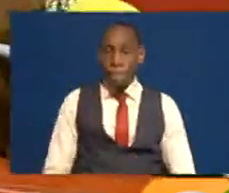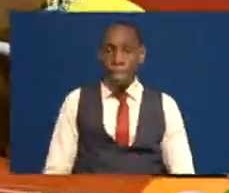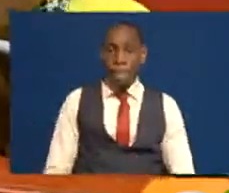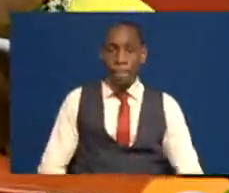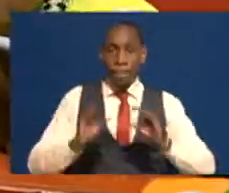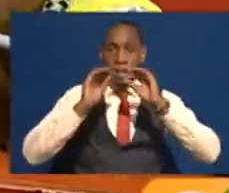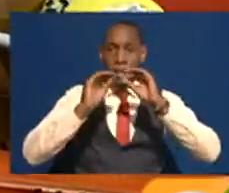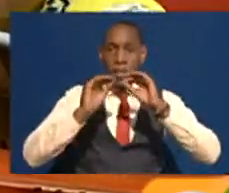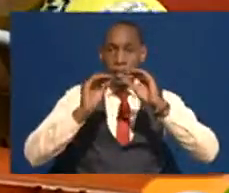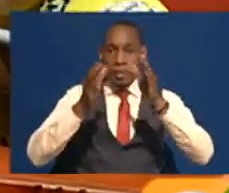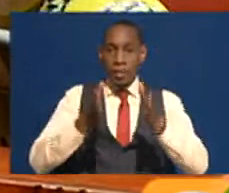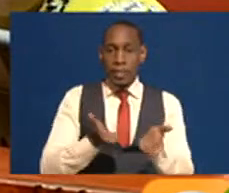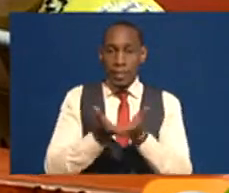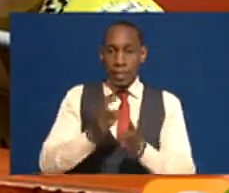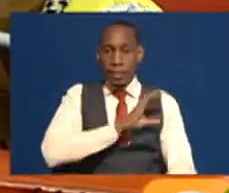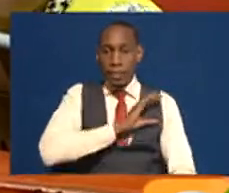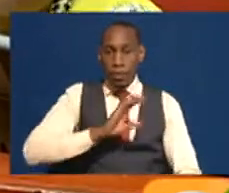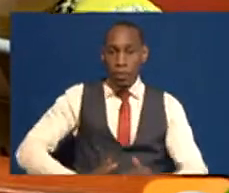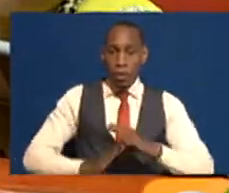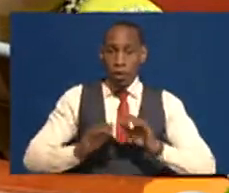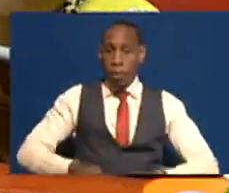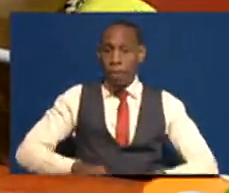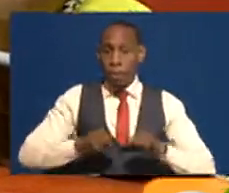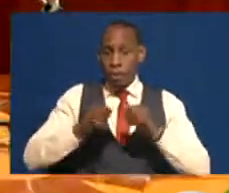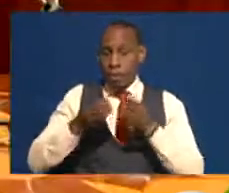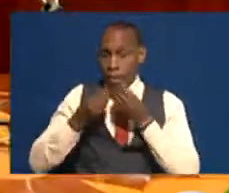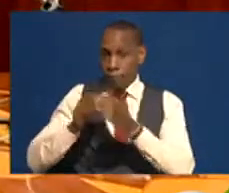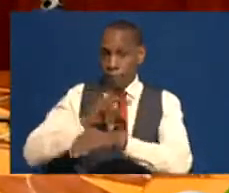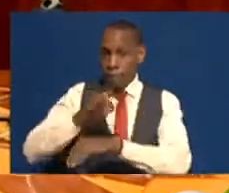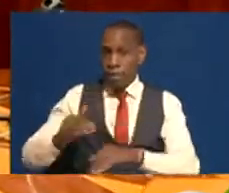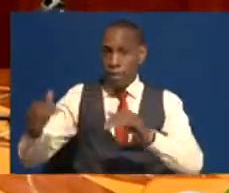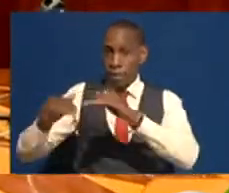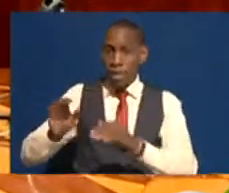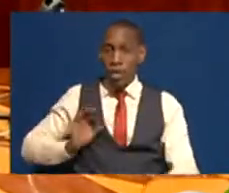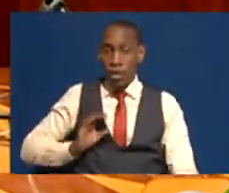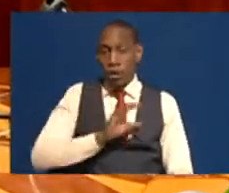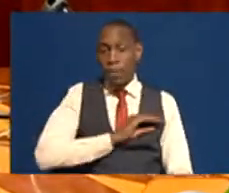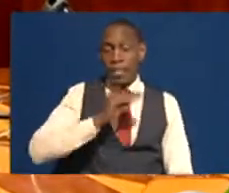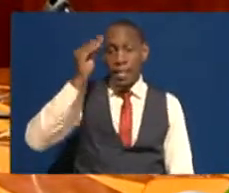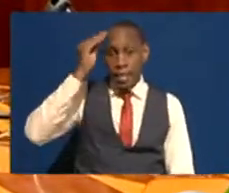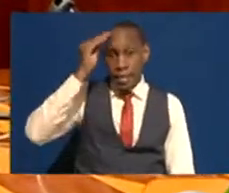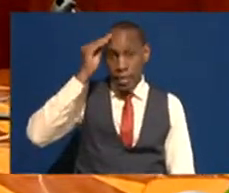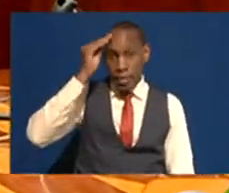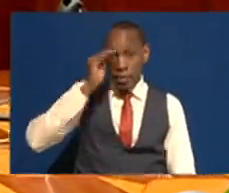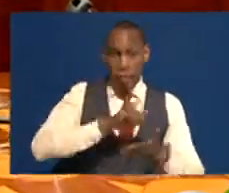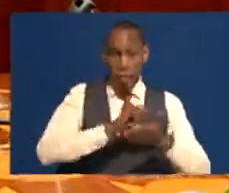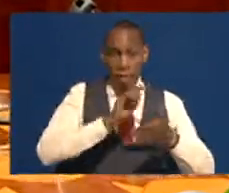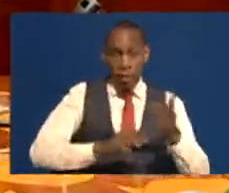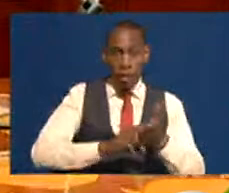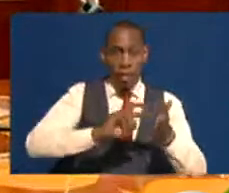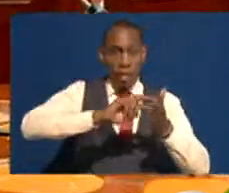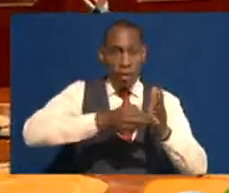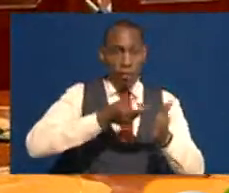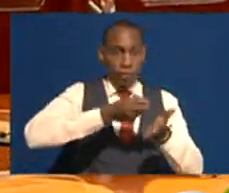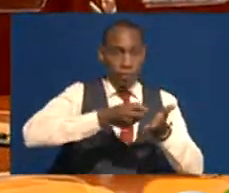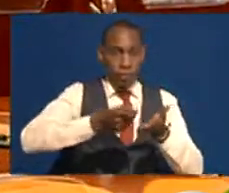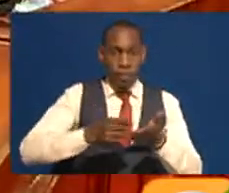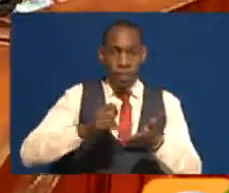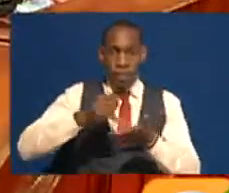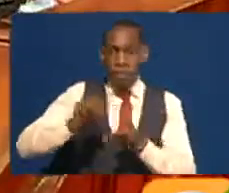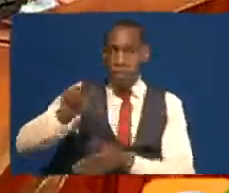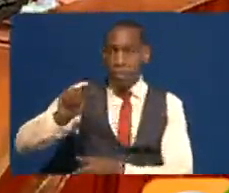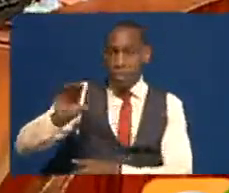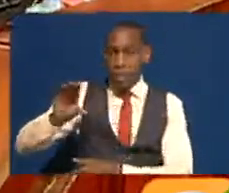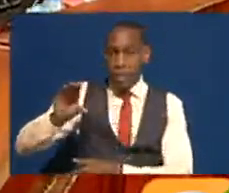Teacher Service Commission CEO Dr. Nancy Macharia told the National Assembly Committee on Education that the contract signed between the Commission